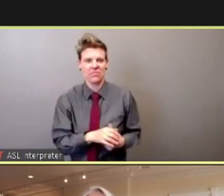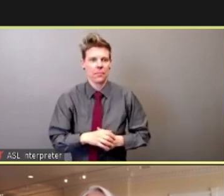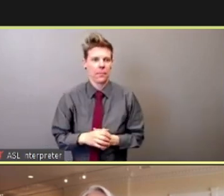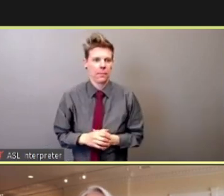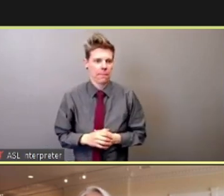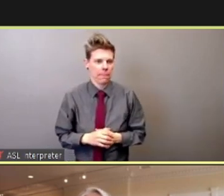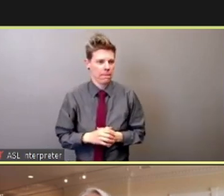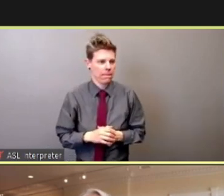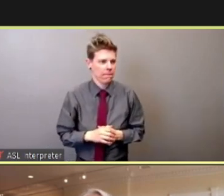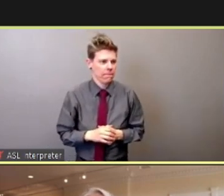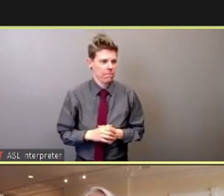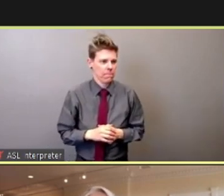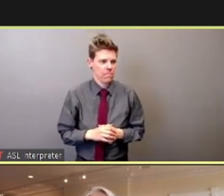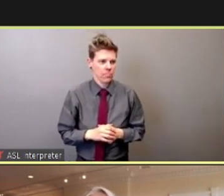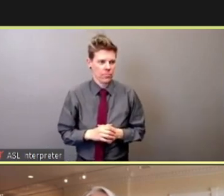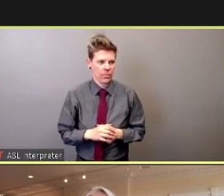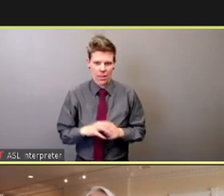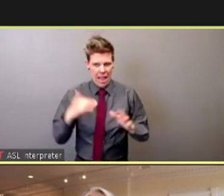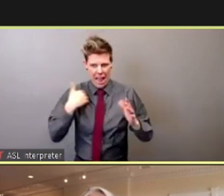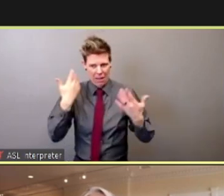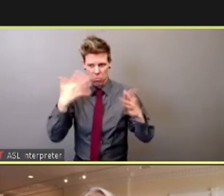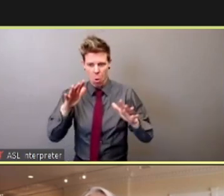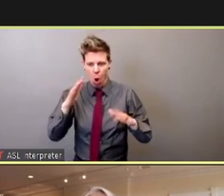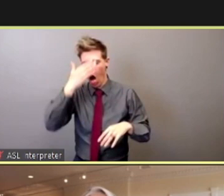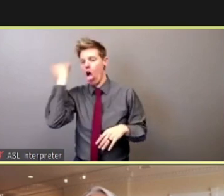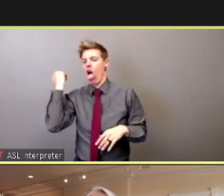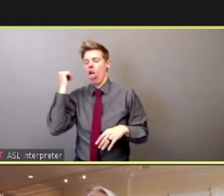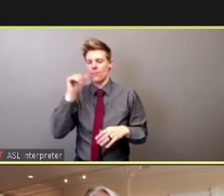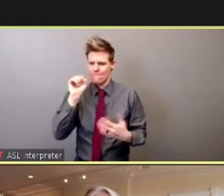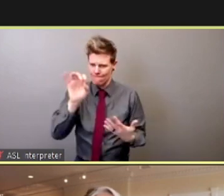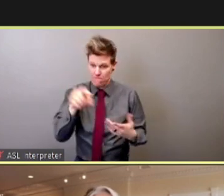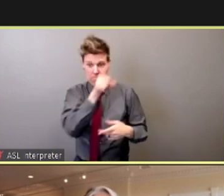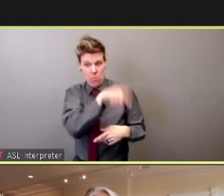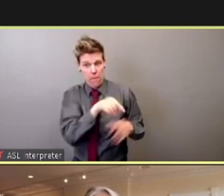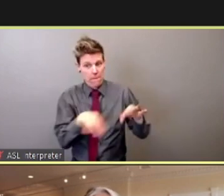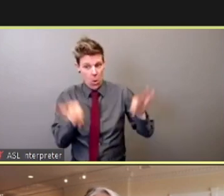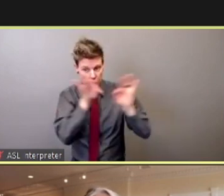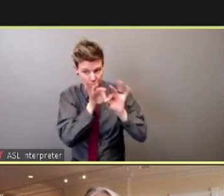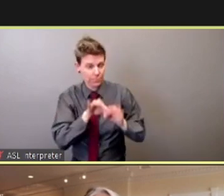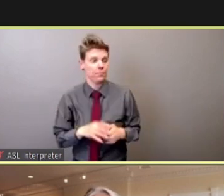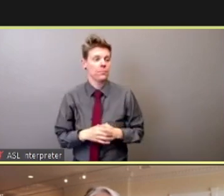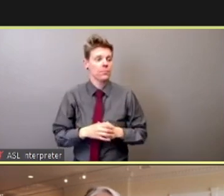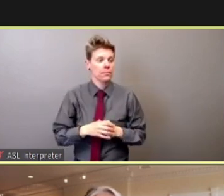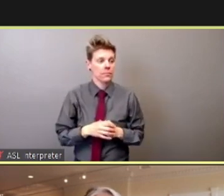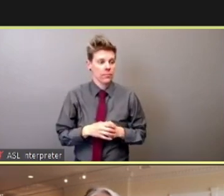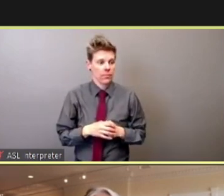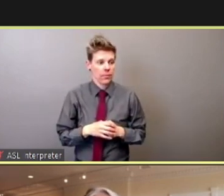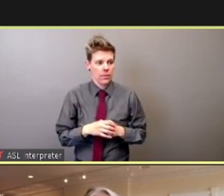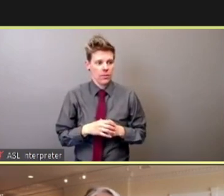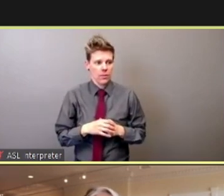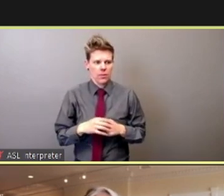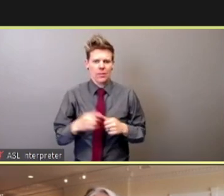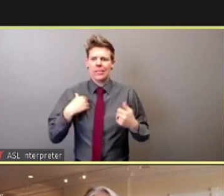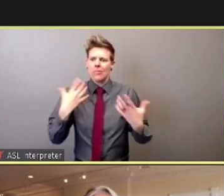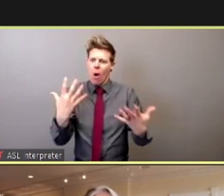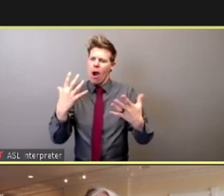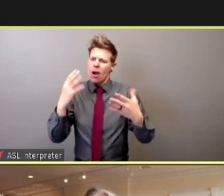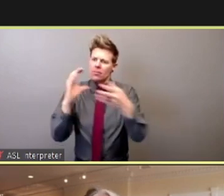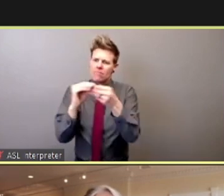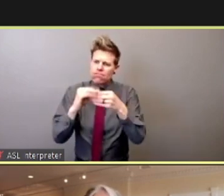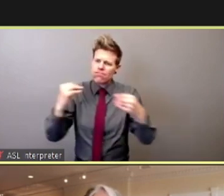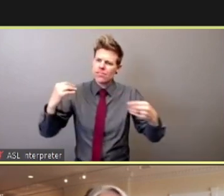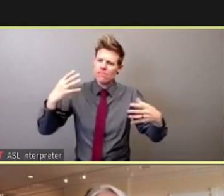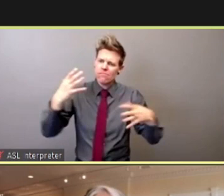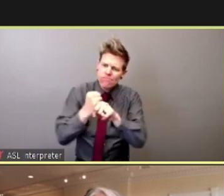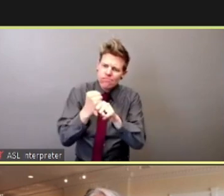that I don't forget any strong messaging to summarize my update today, which is